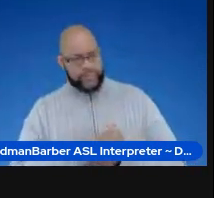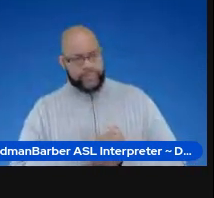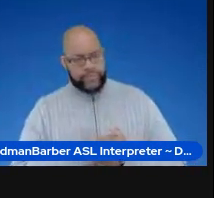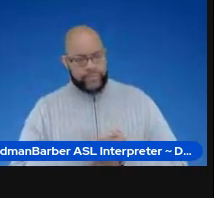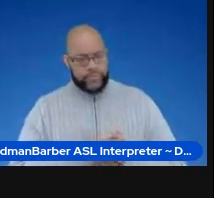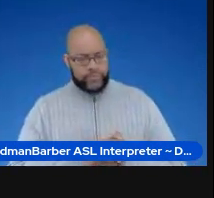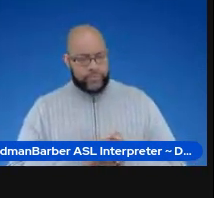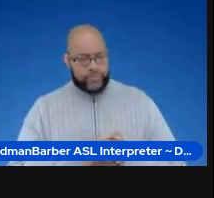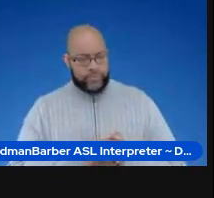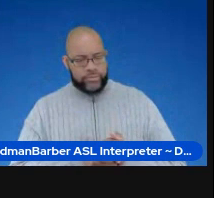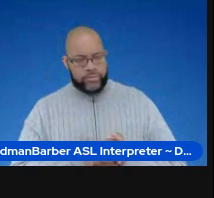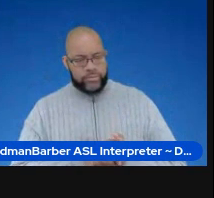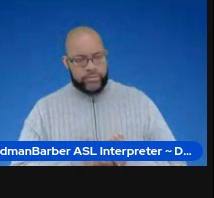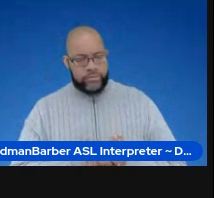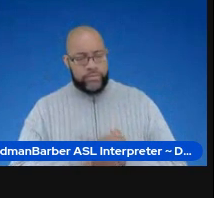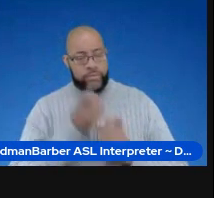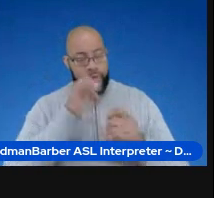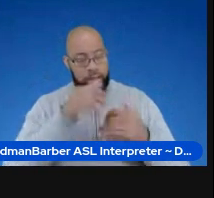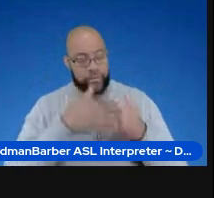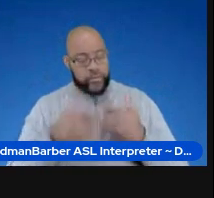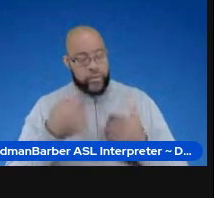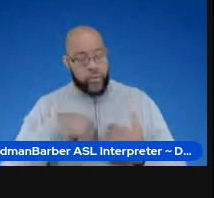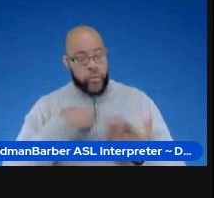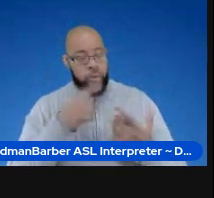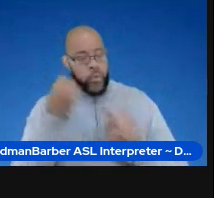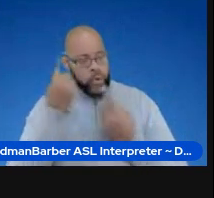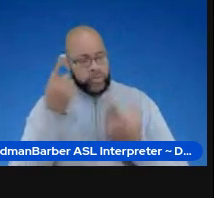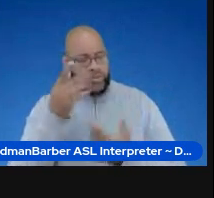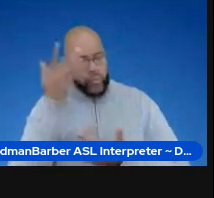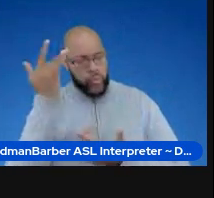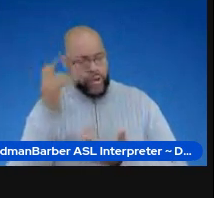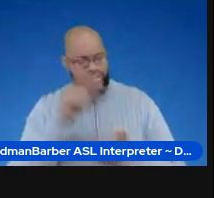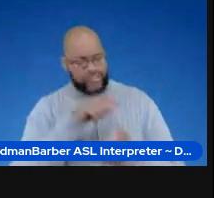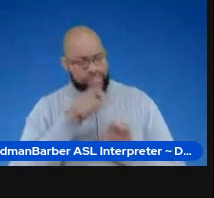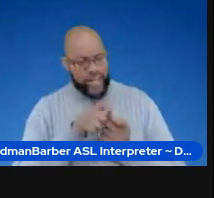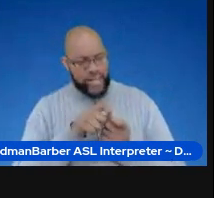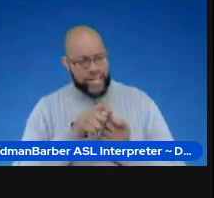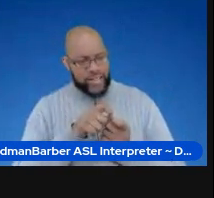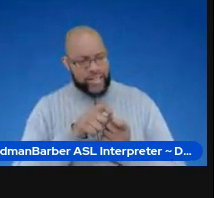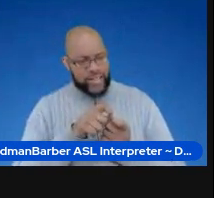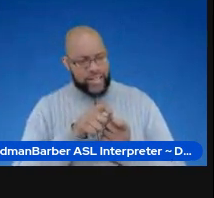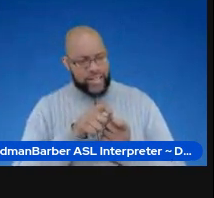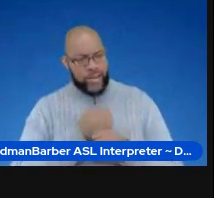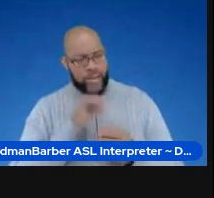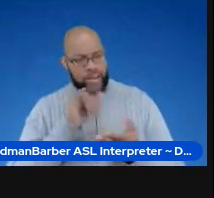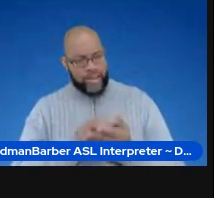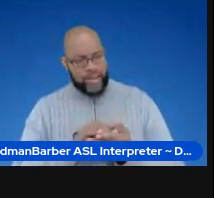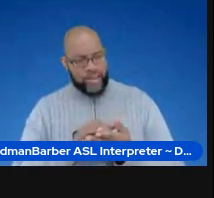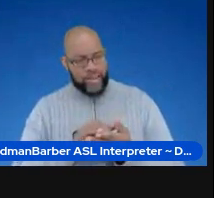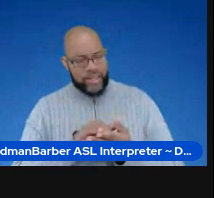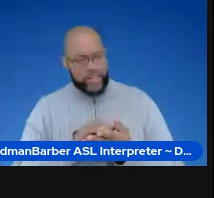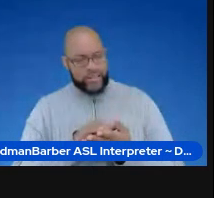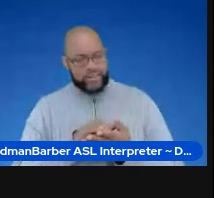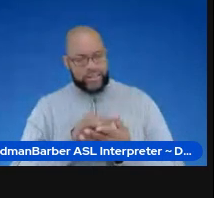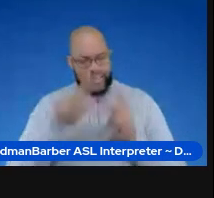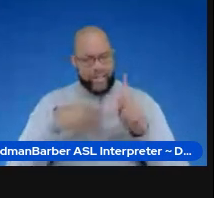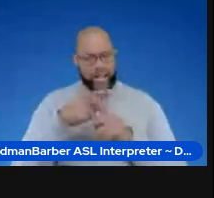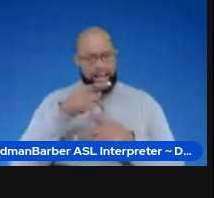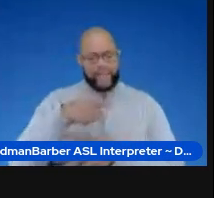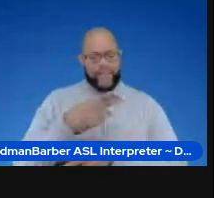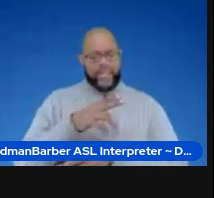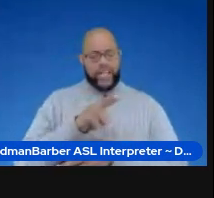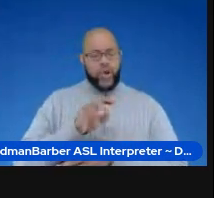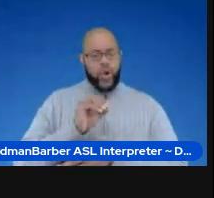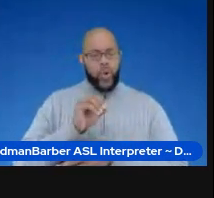Okay, so from here, we wonder why exactly are we getting this hyperaggregation phenotype? Is it related to